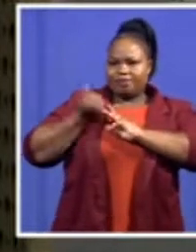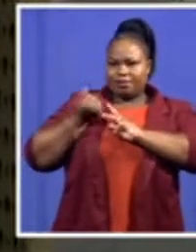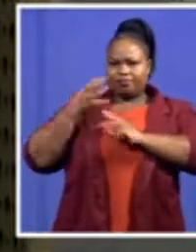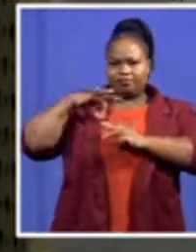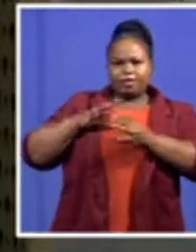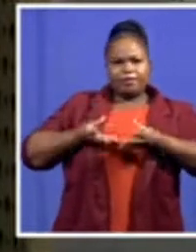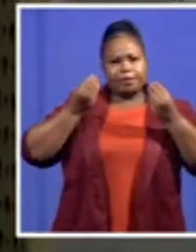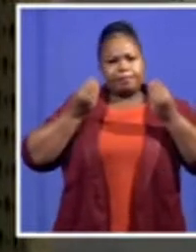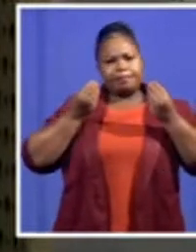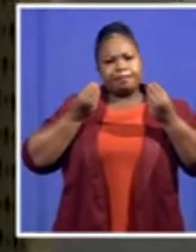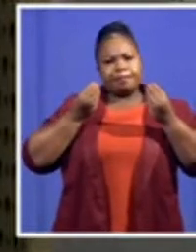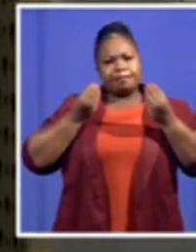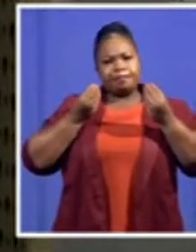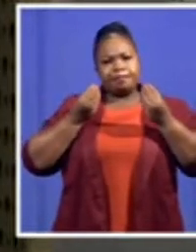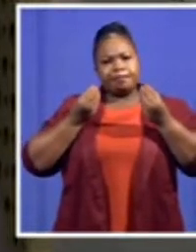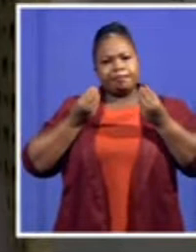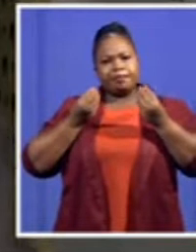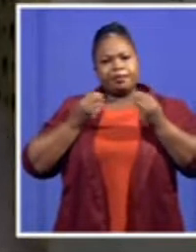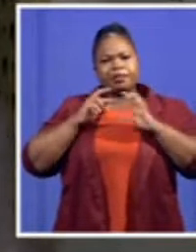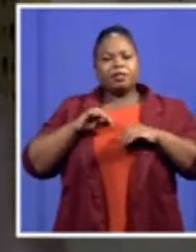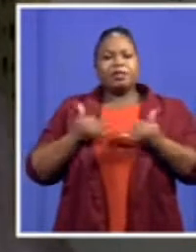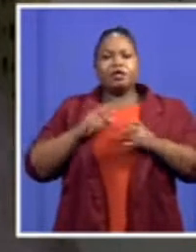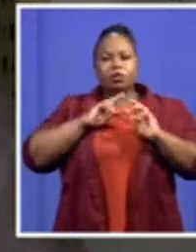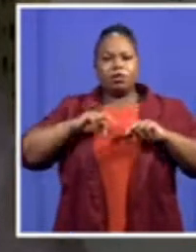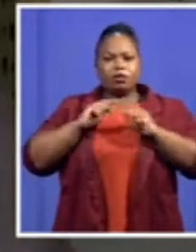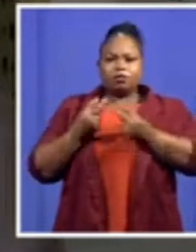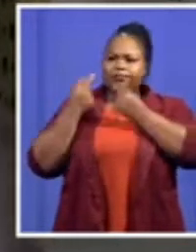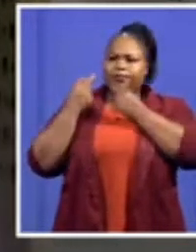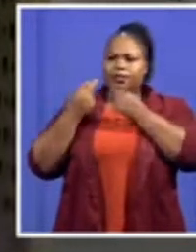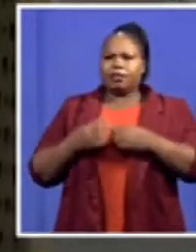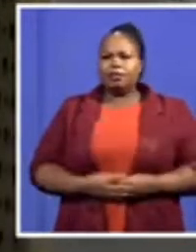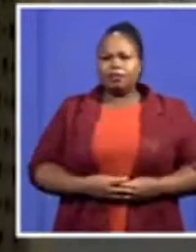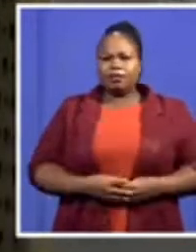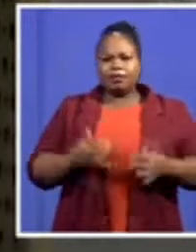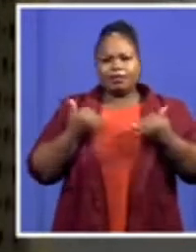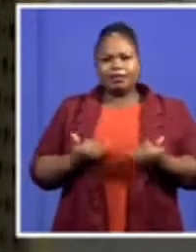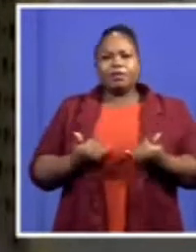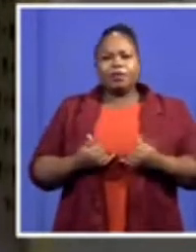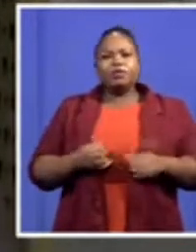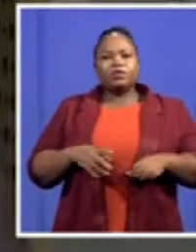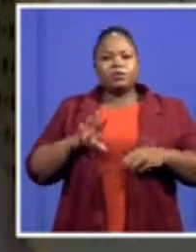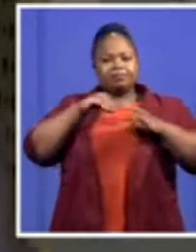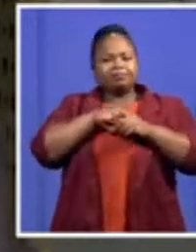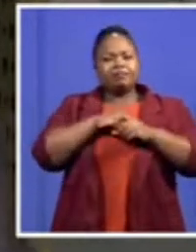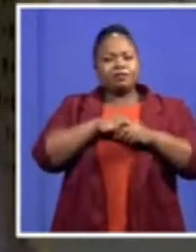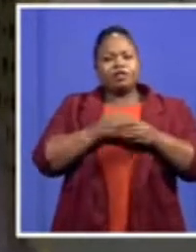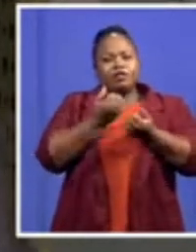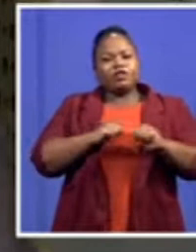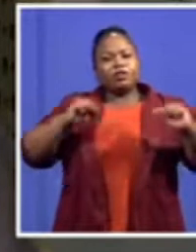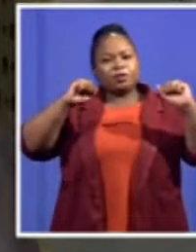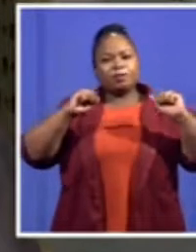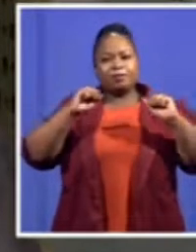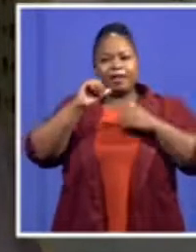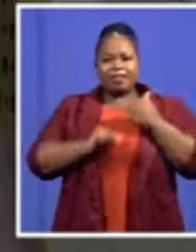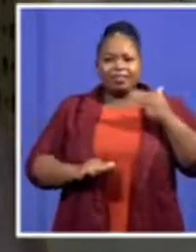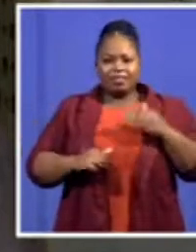merits reflecting upon. Inherent, therefore, in Freedom Month 22's theme is our conviction that